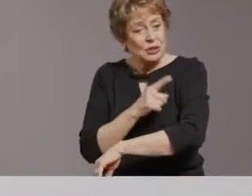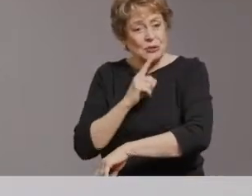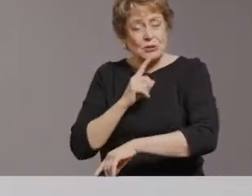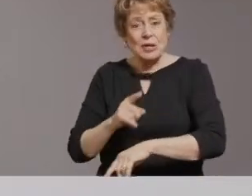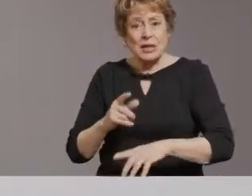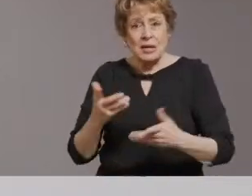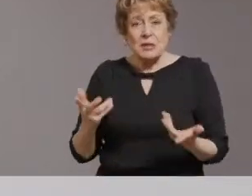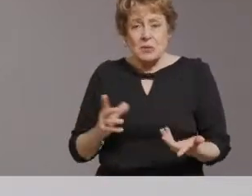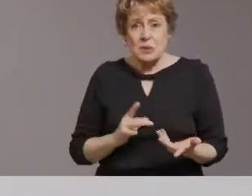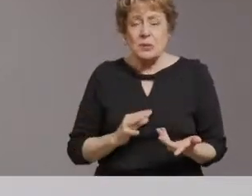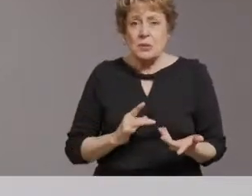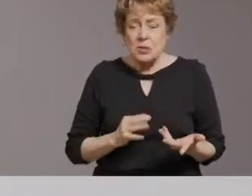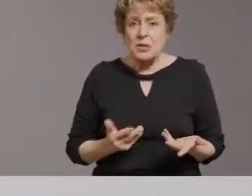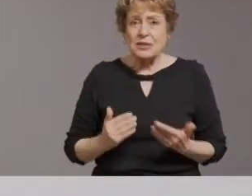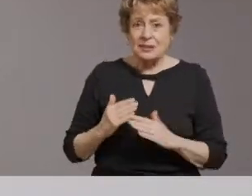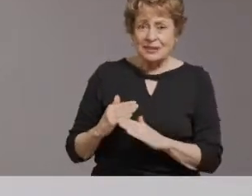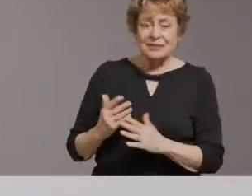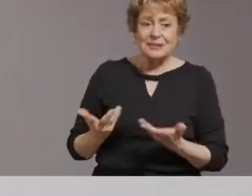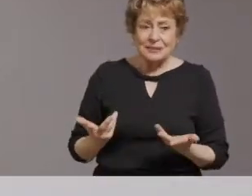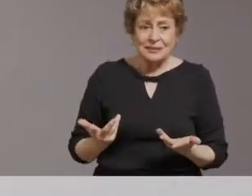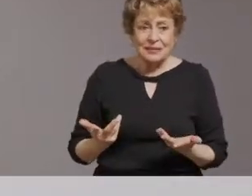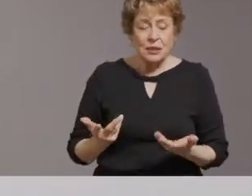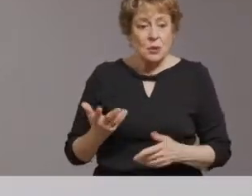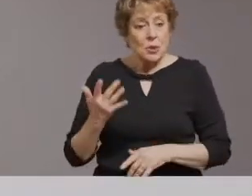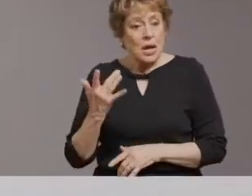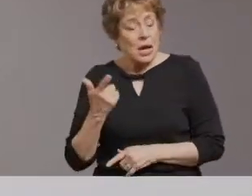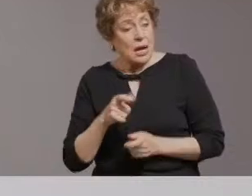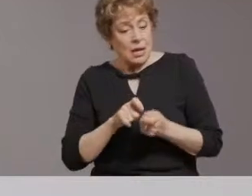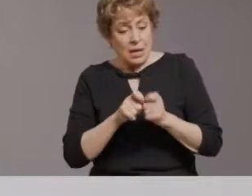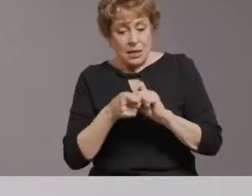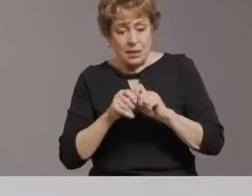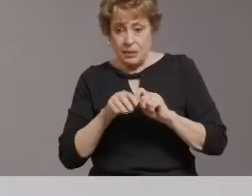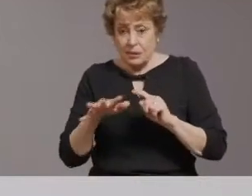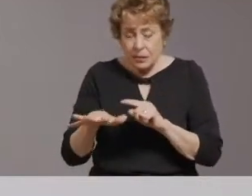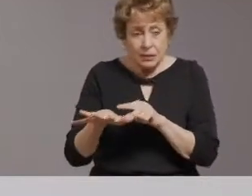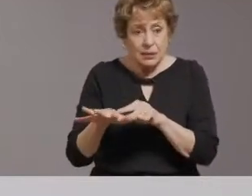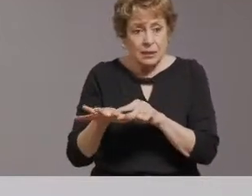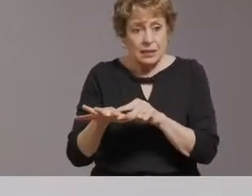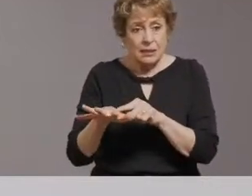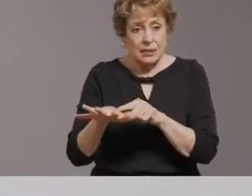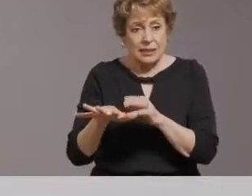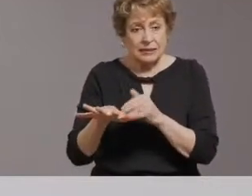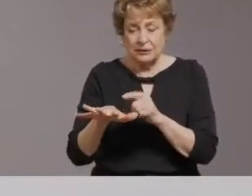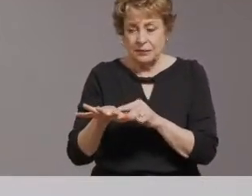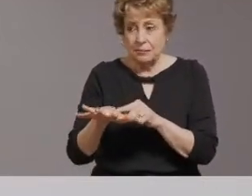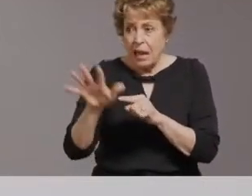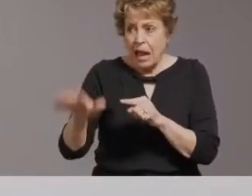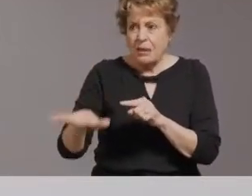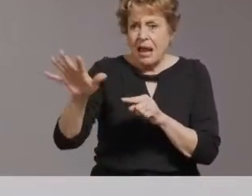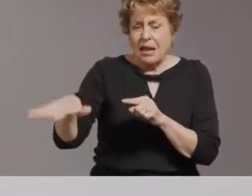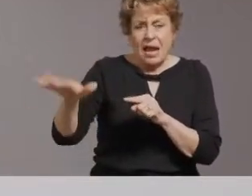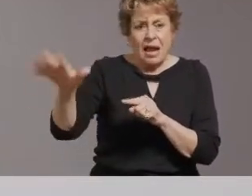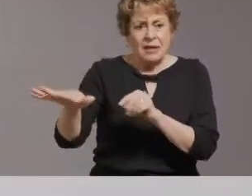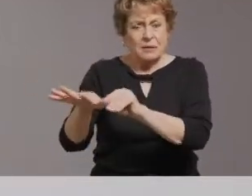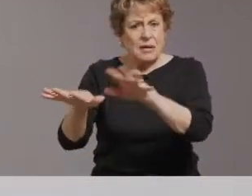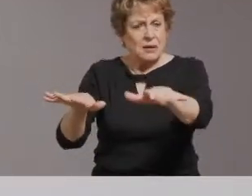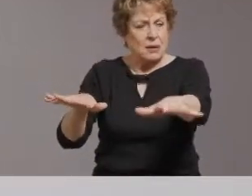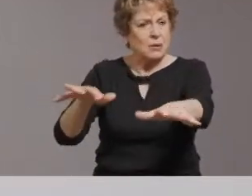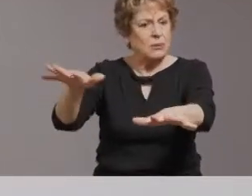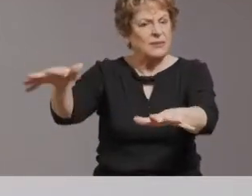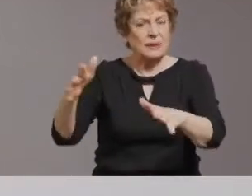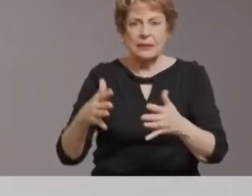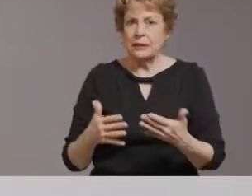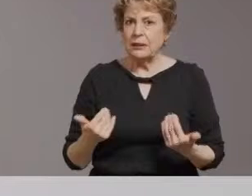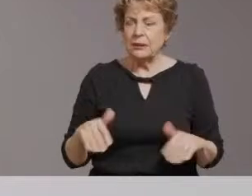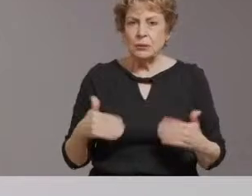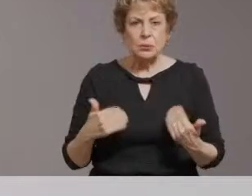Because it is more transmissible, so people are going to be able to pass it to other people much easier. And what you don't